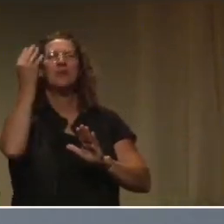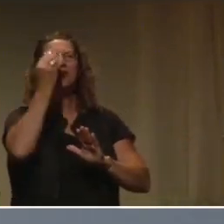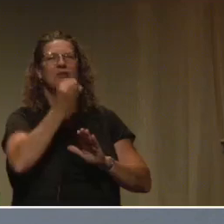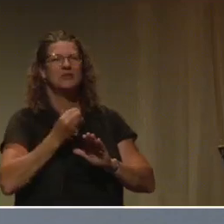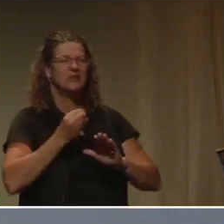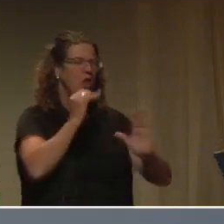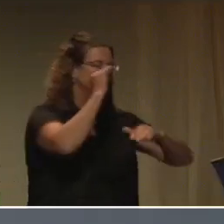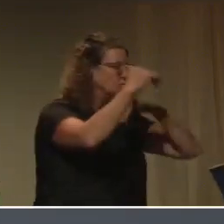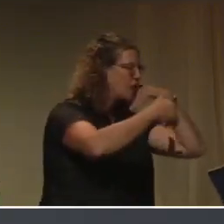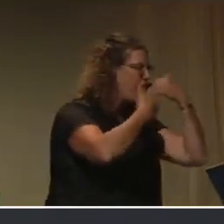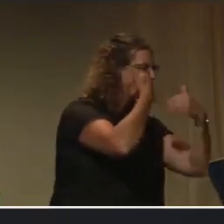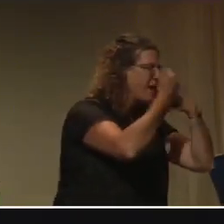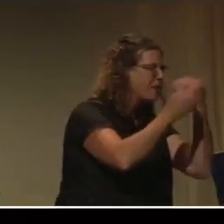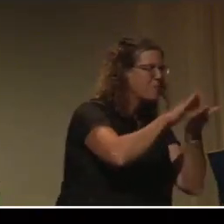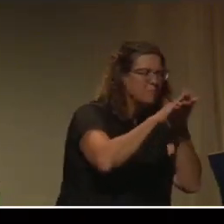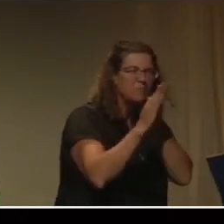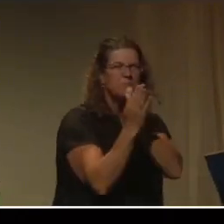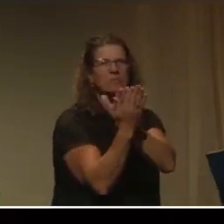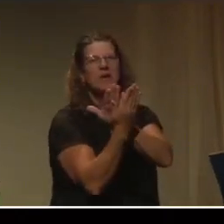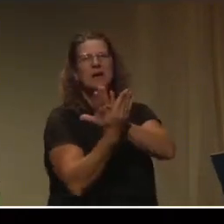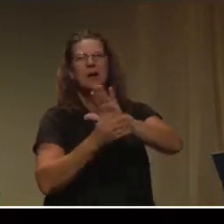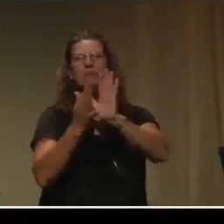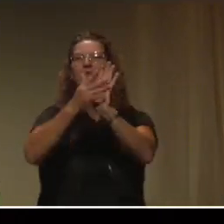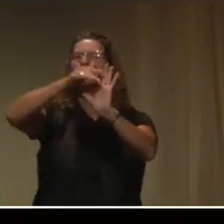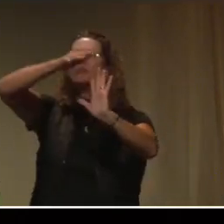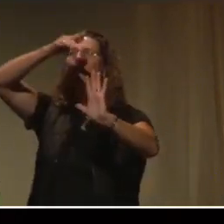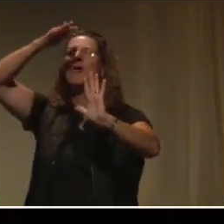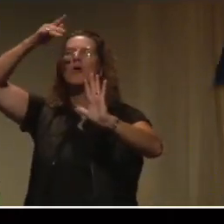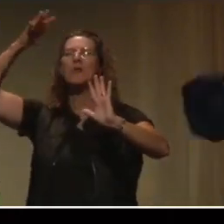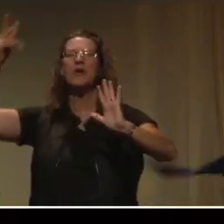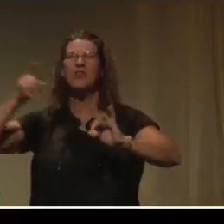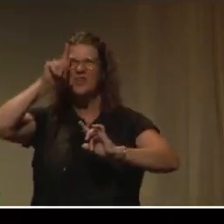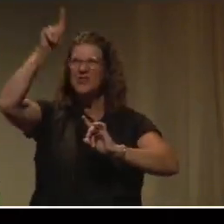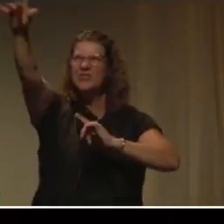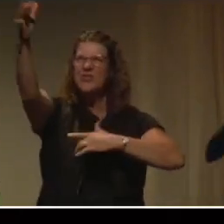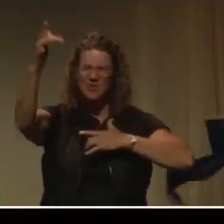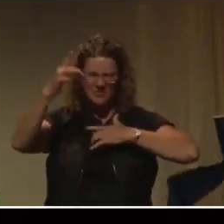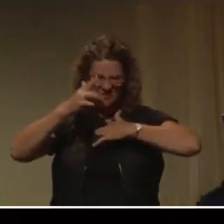ashes. You turn shame into glory.